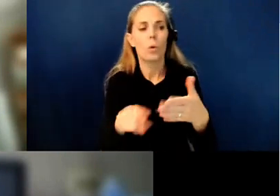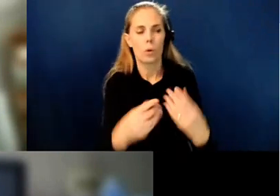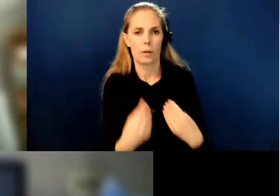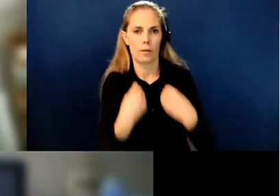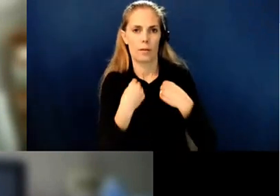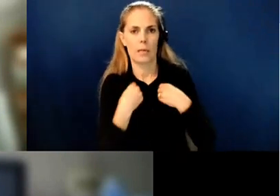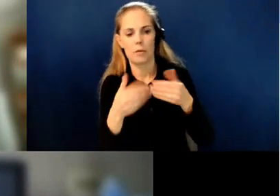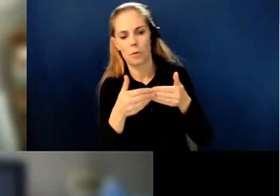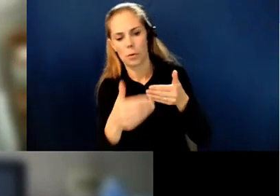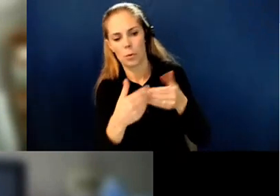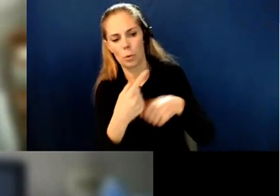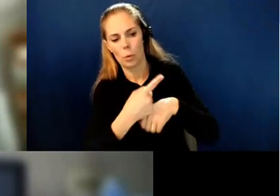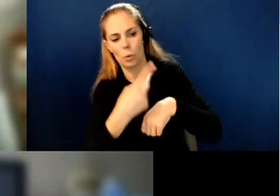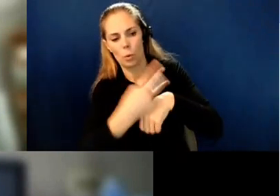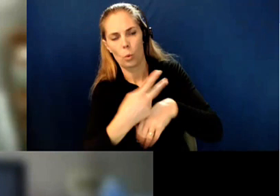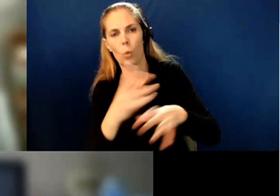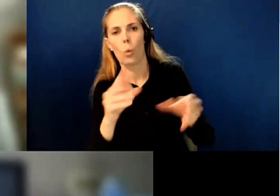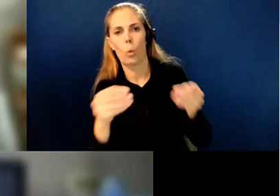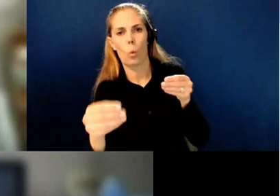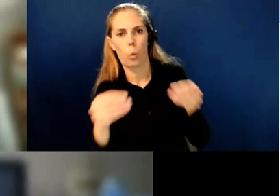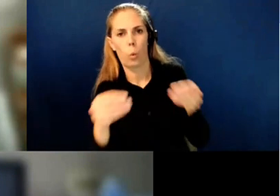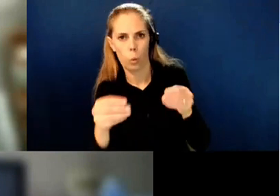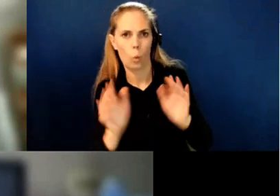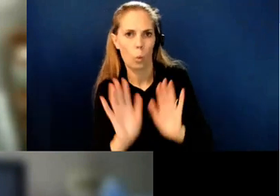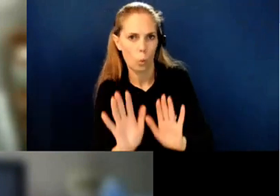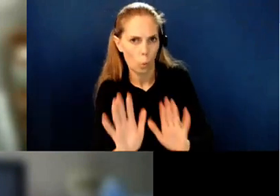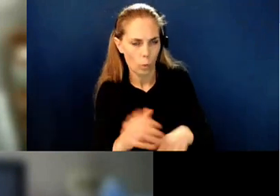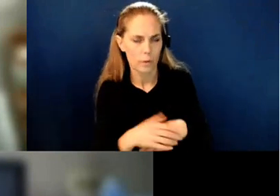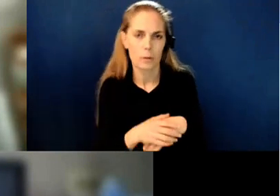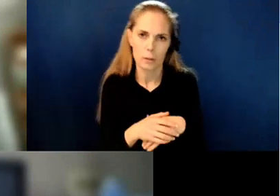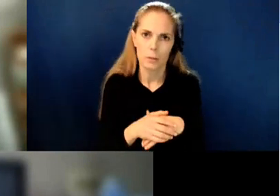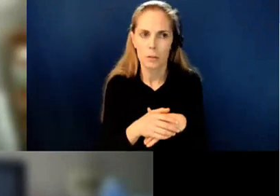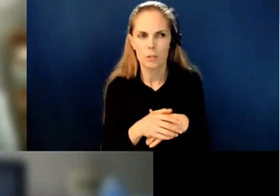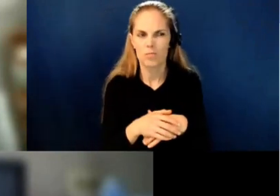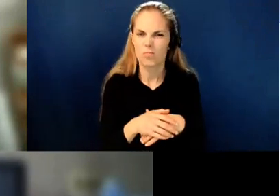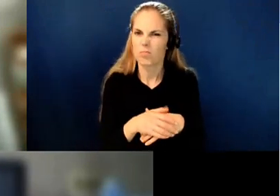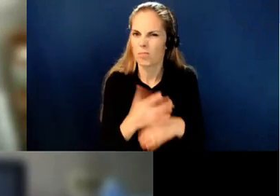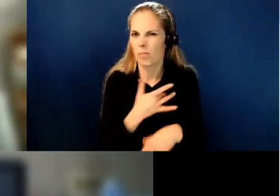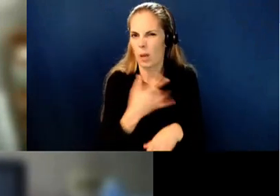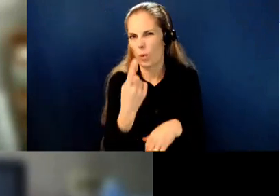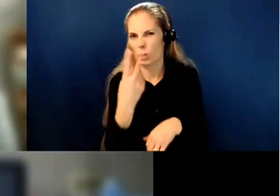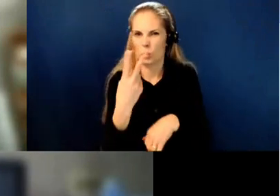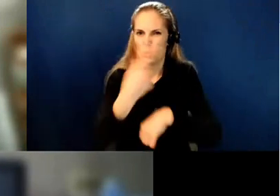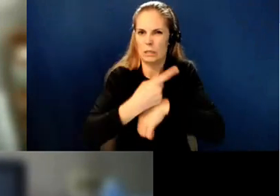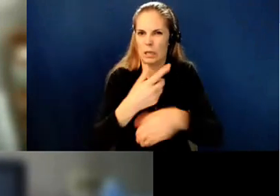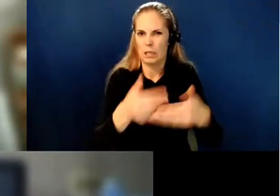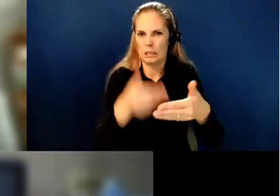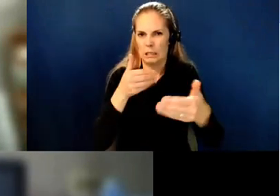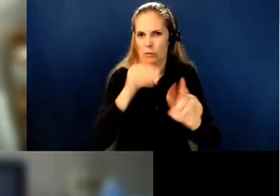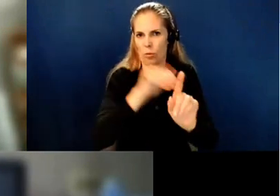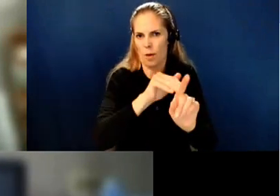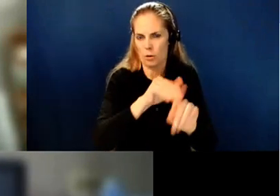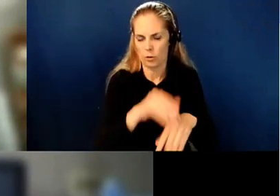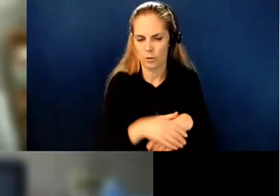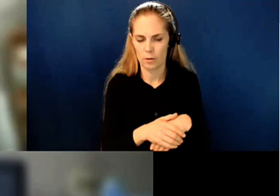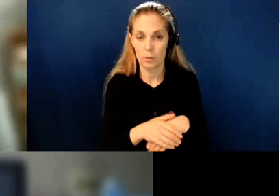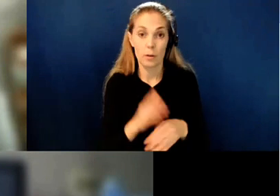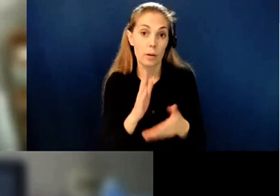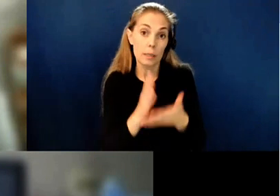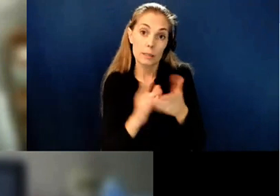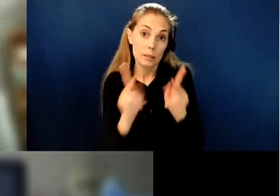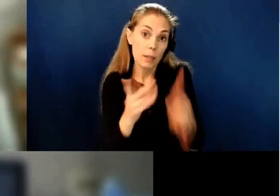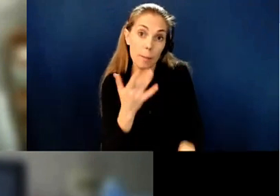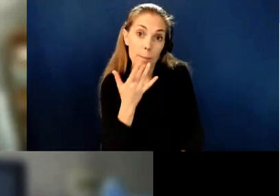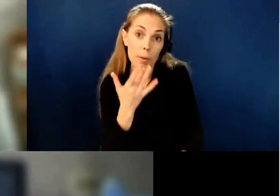so that, they forget again in the interim. So usually 1 or 2 days is ideal, but some people like to send out a bunch of them. So let's just say we